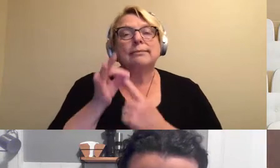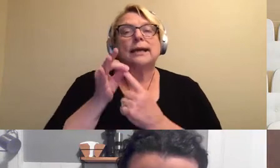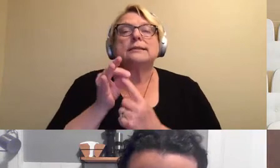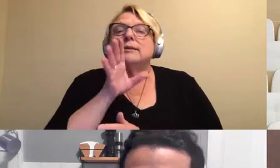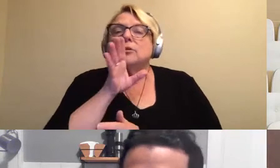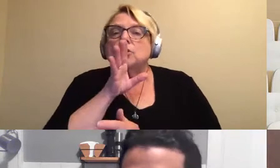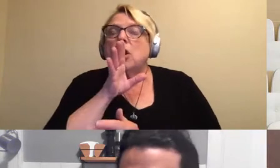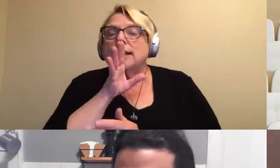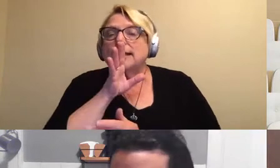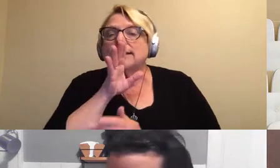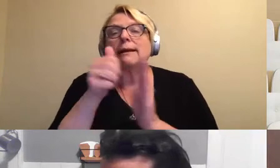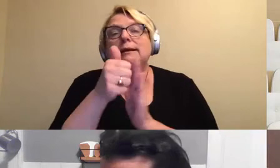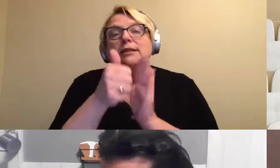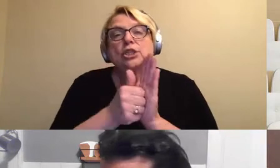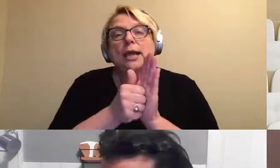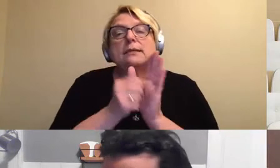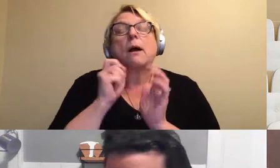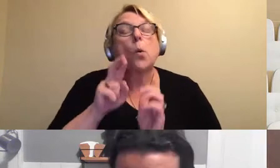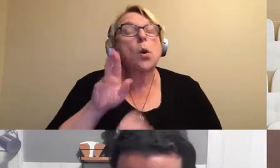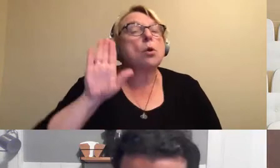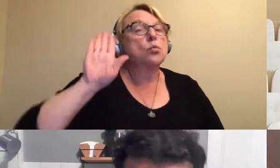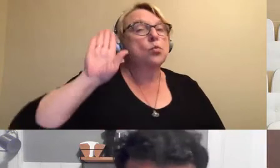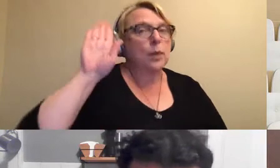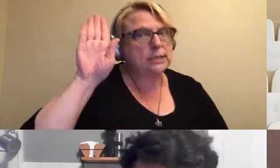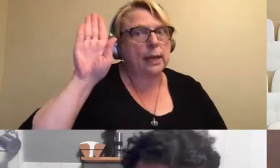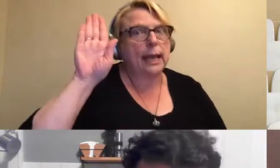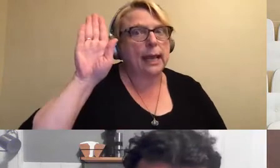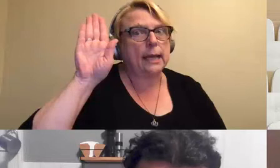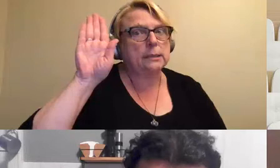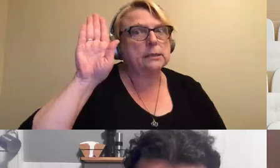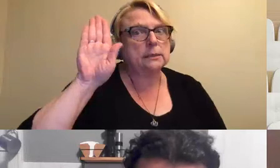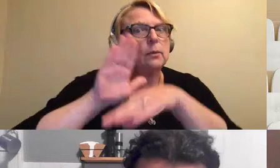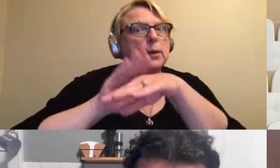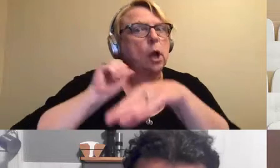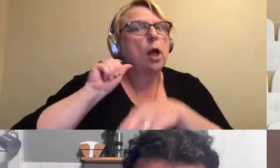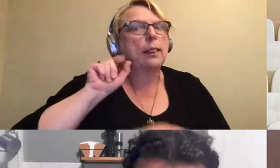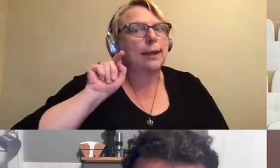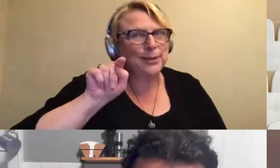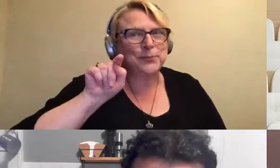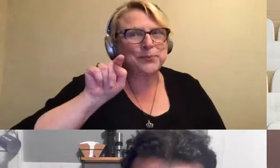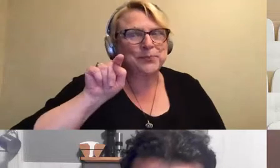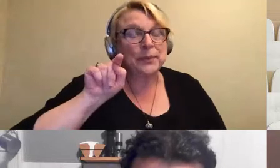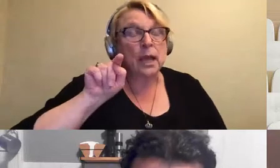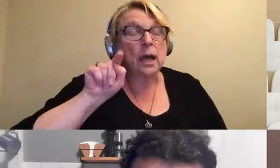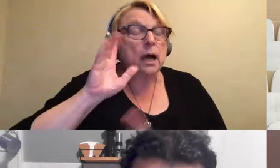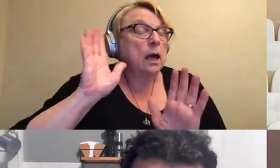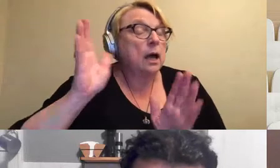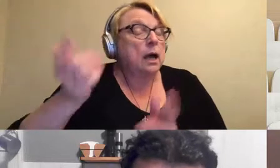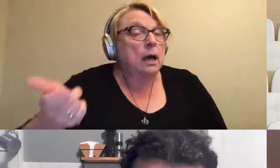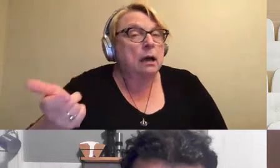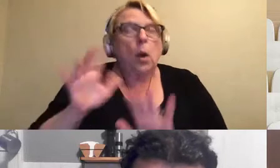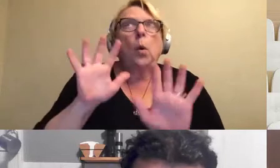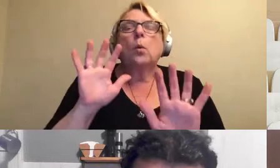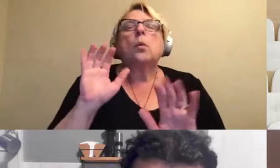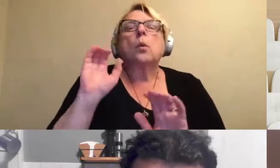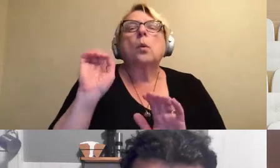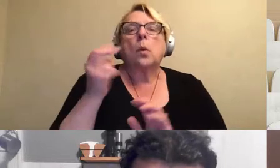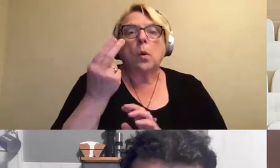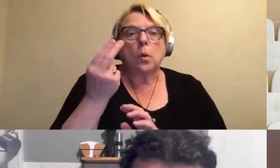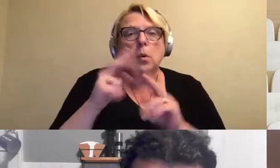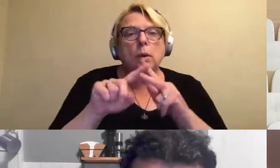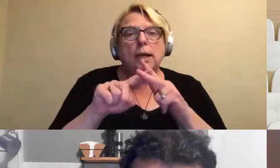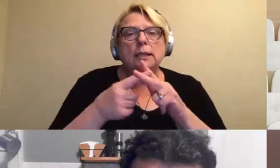you've raised your hand and then we've had a chance to select or call on you. So with that, I will hand it. I'll start with